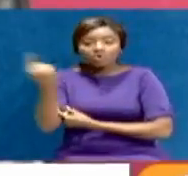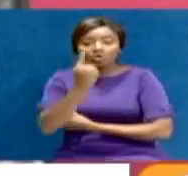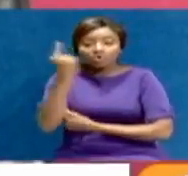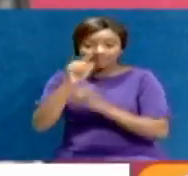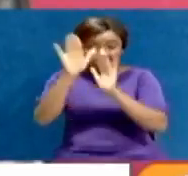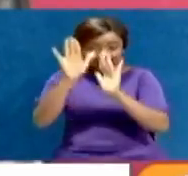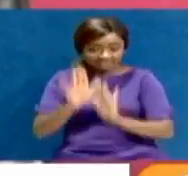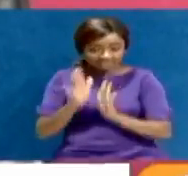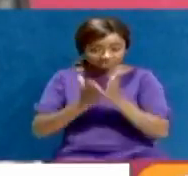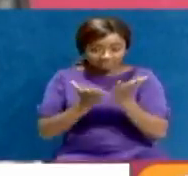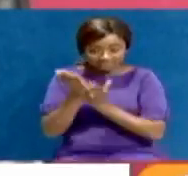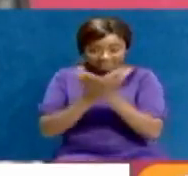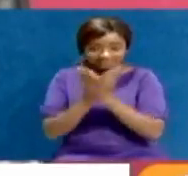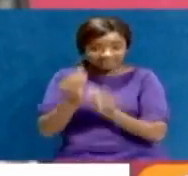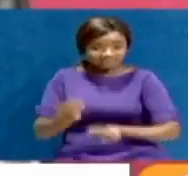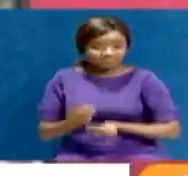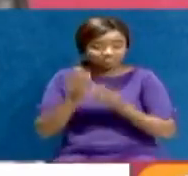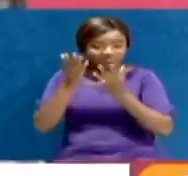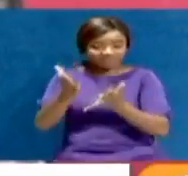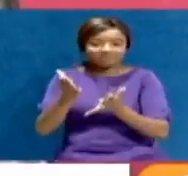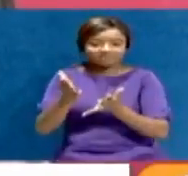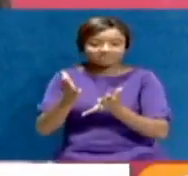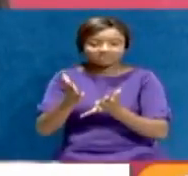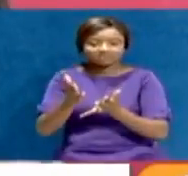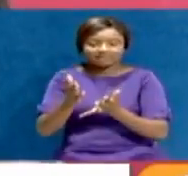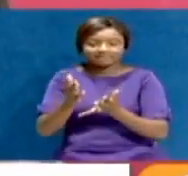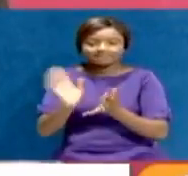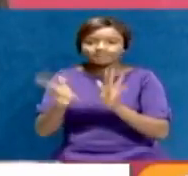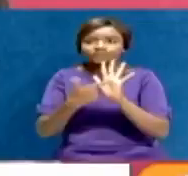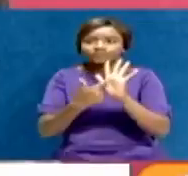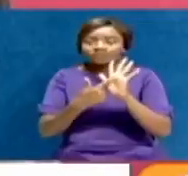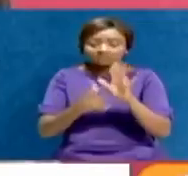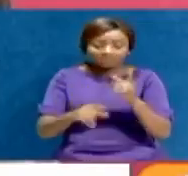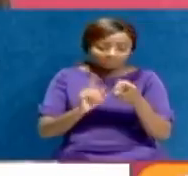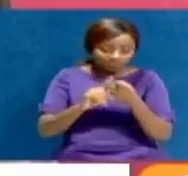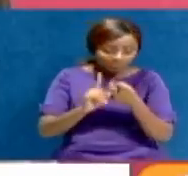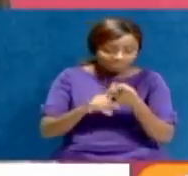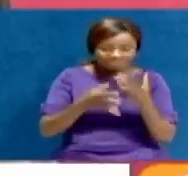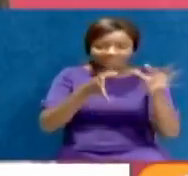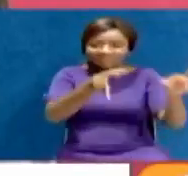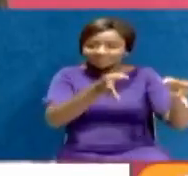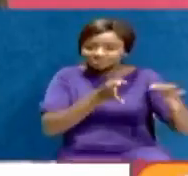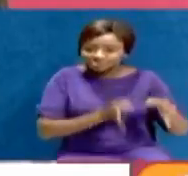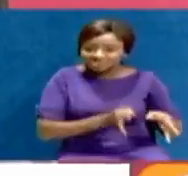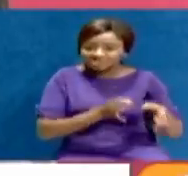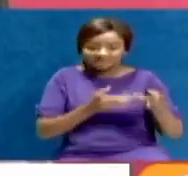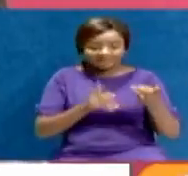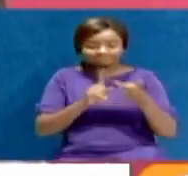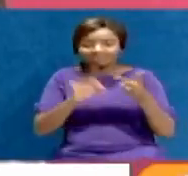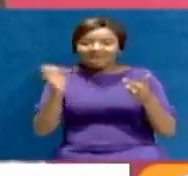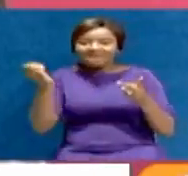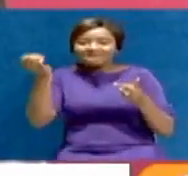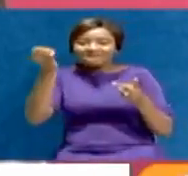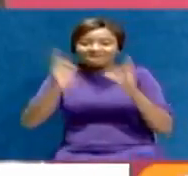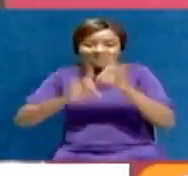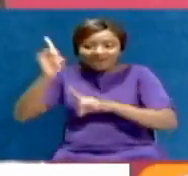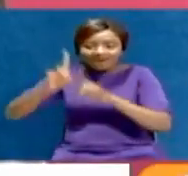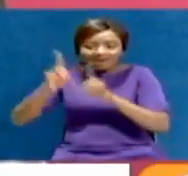essential service providers departments, like for instance county treasury, fire